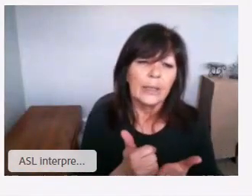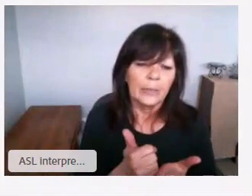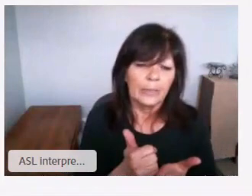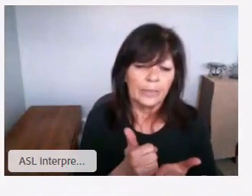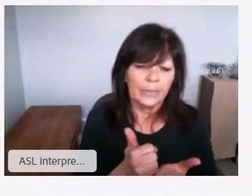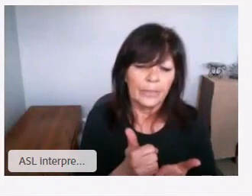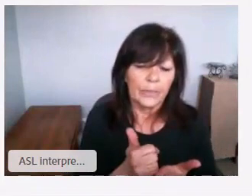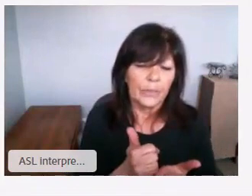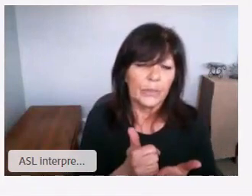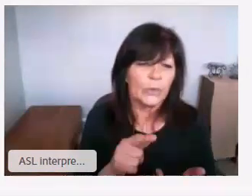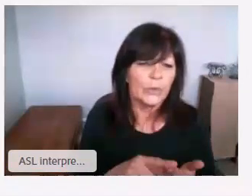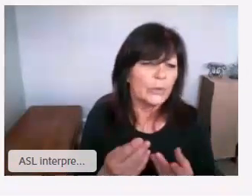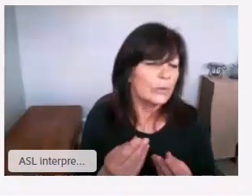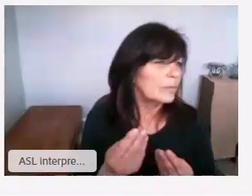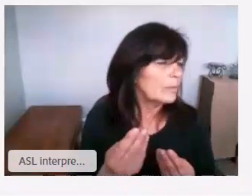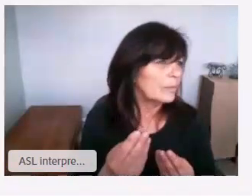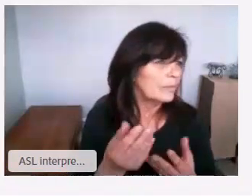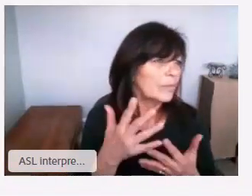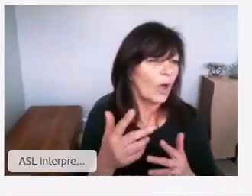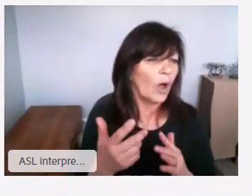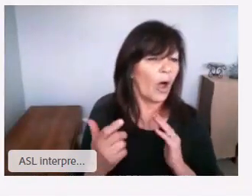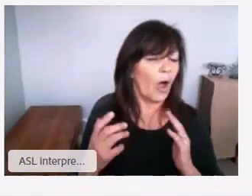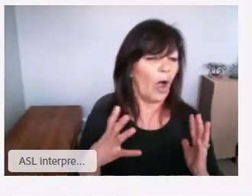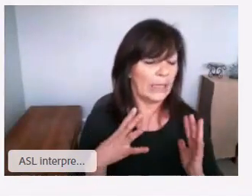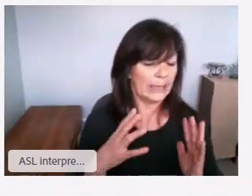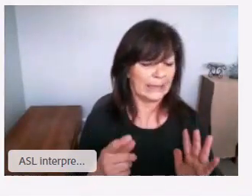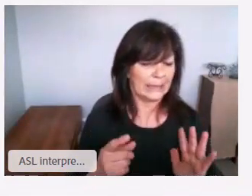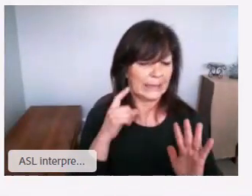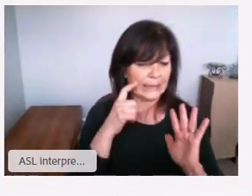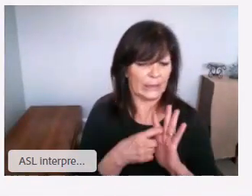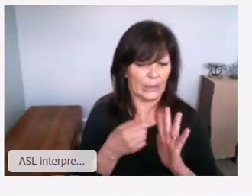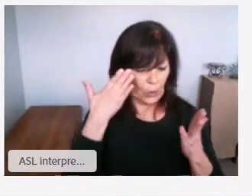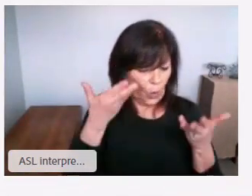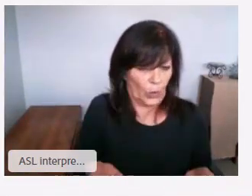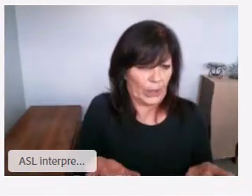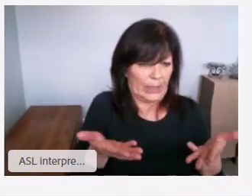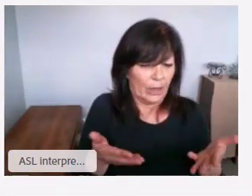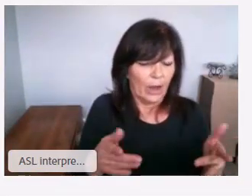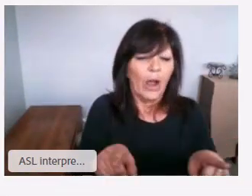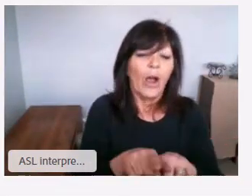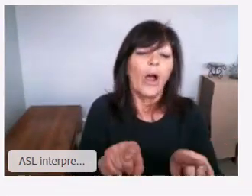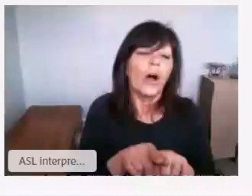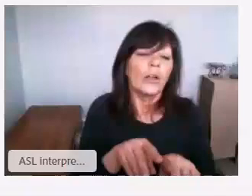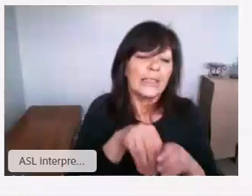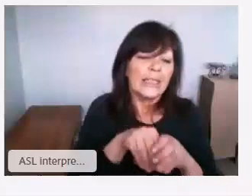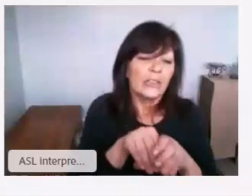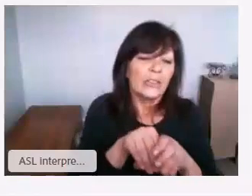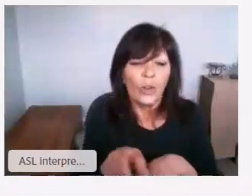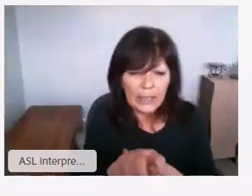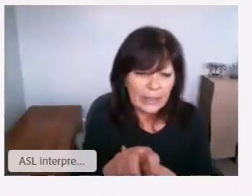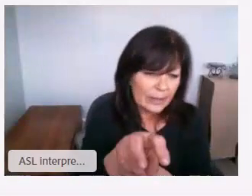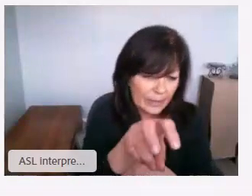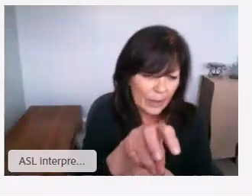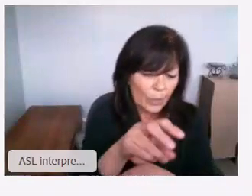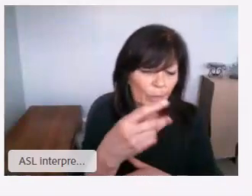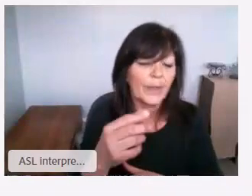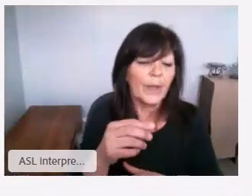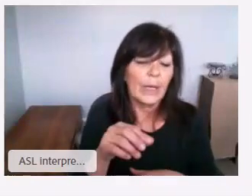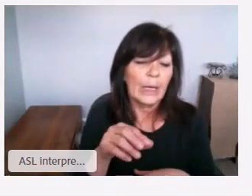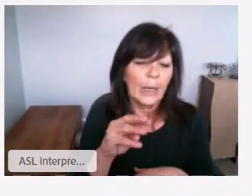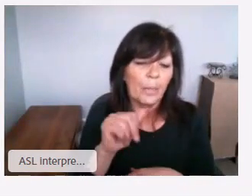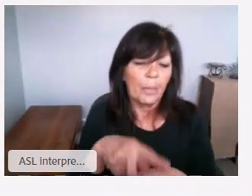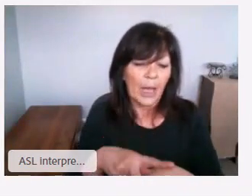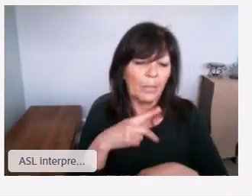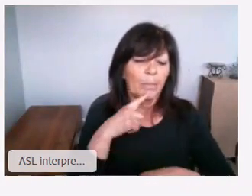to have signal actuation automatically detecting their presence, and also the indoor navigation composed of a mapping platform that will provide